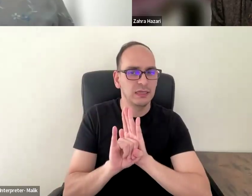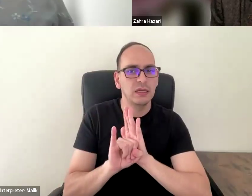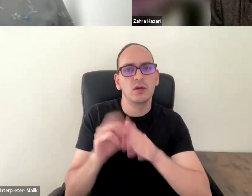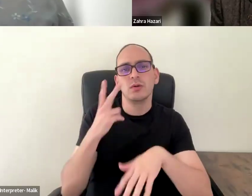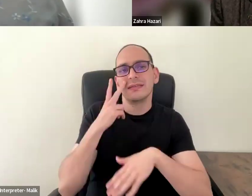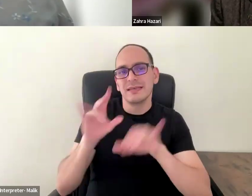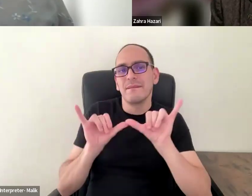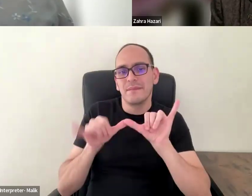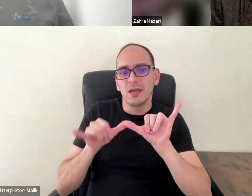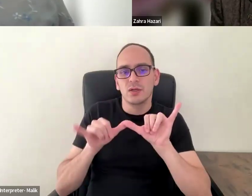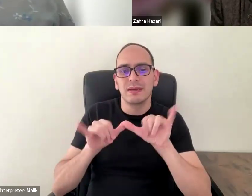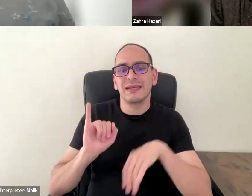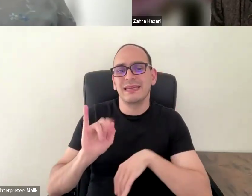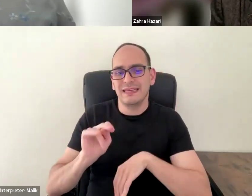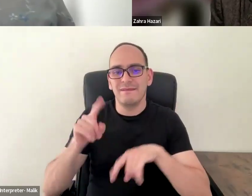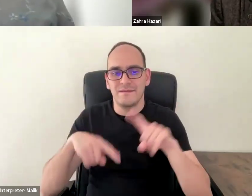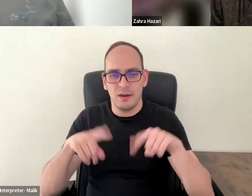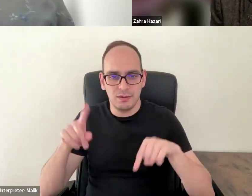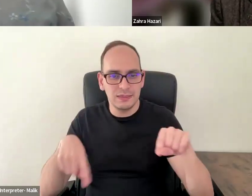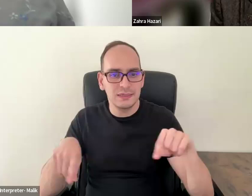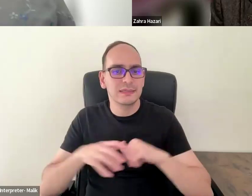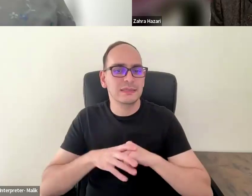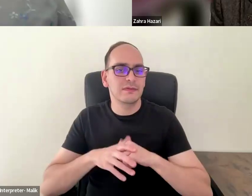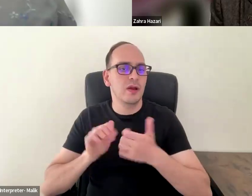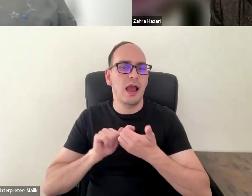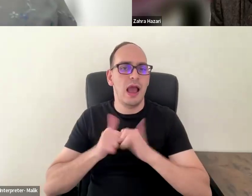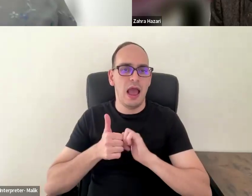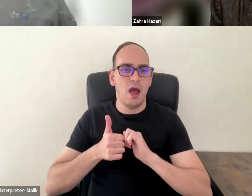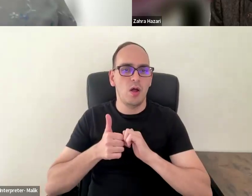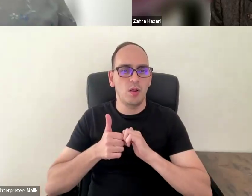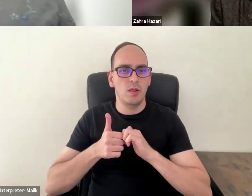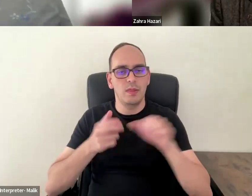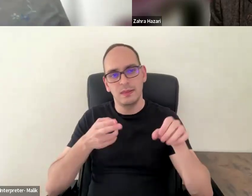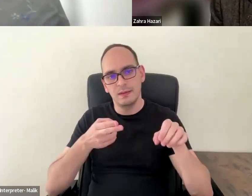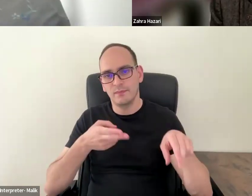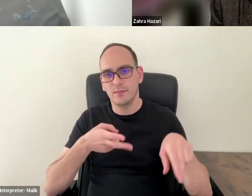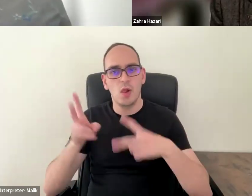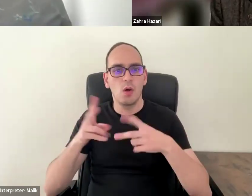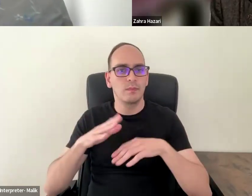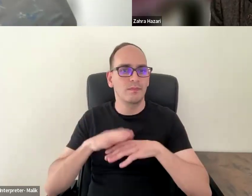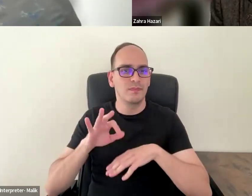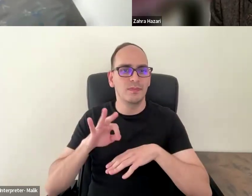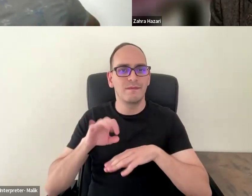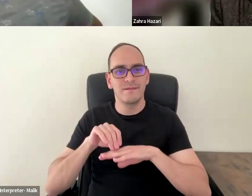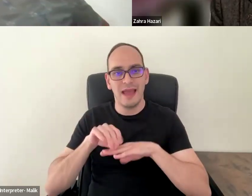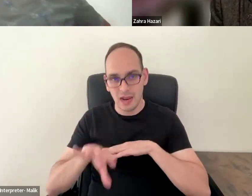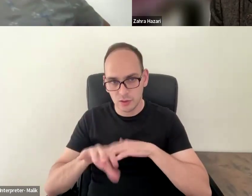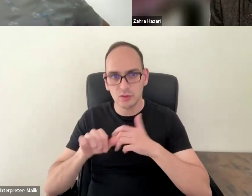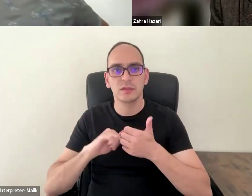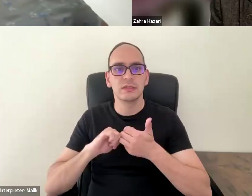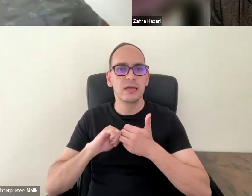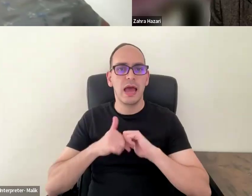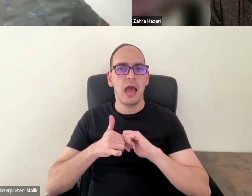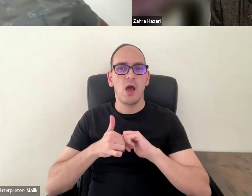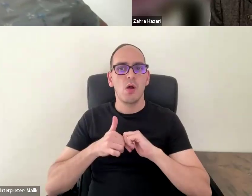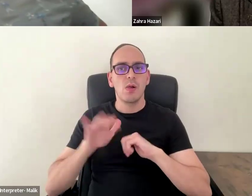see measurement and variance, meaning that the way the items load onto the factors, the way in which that they